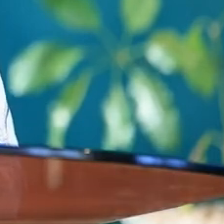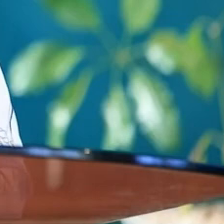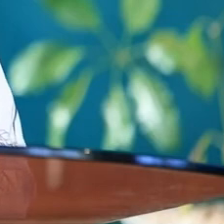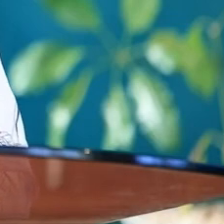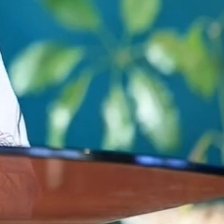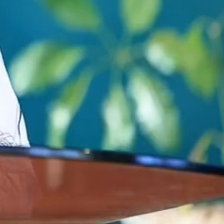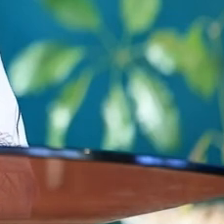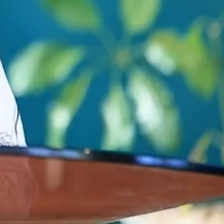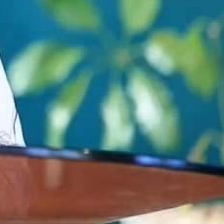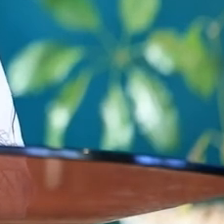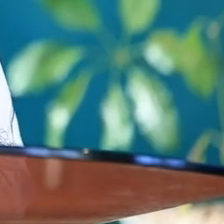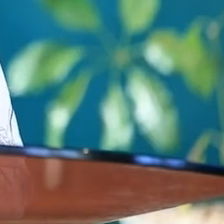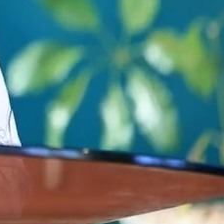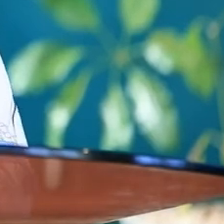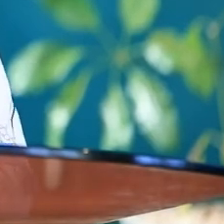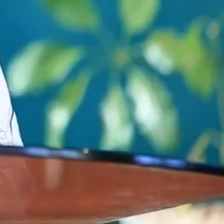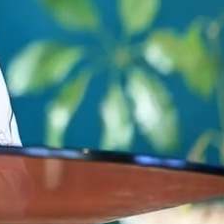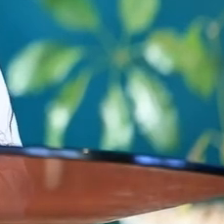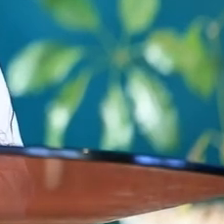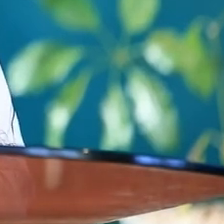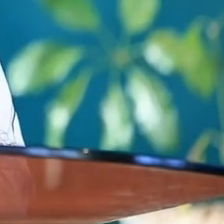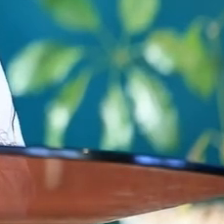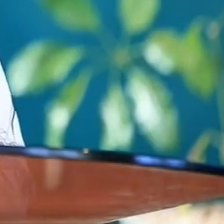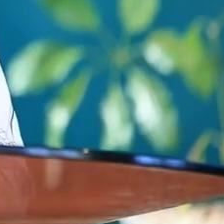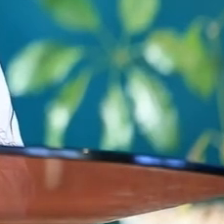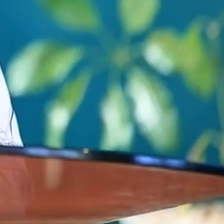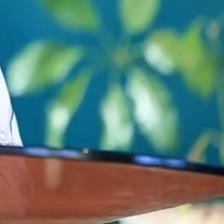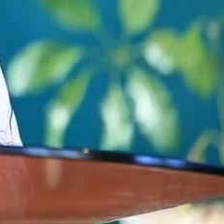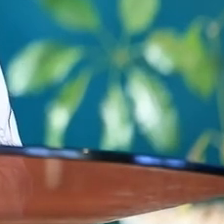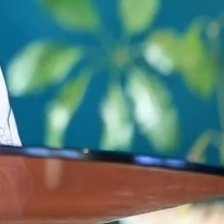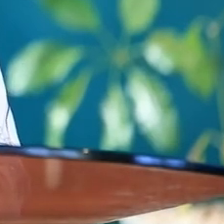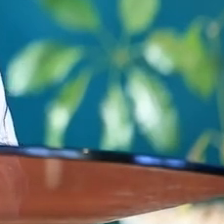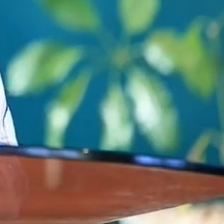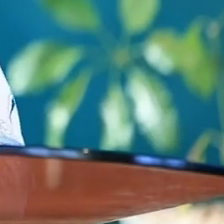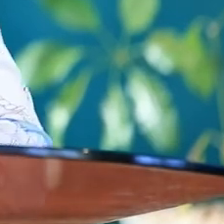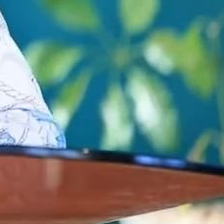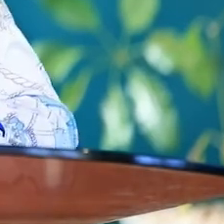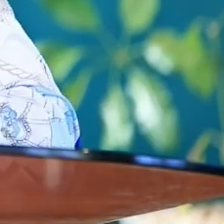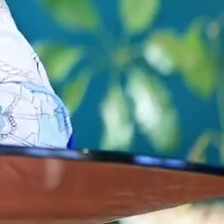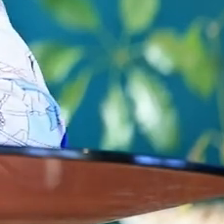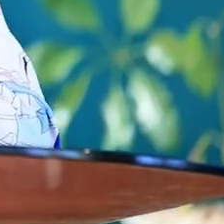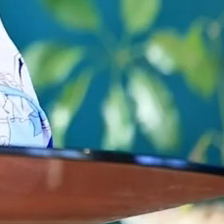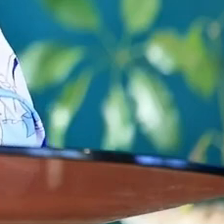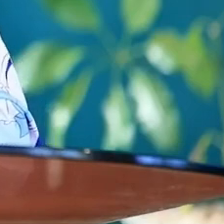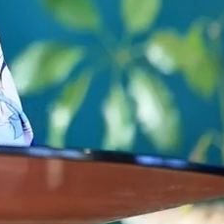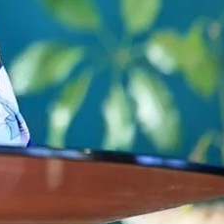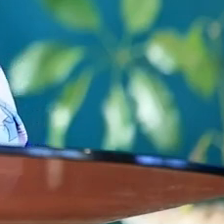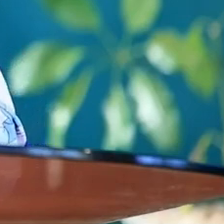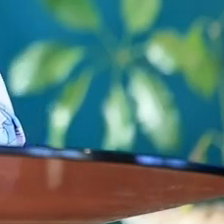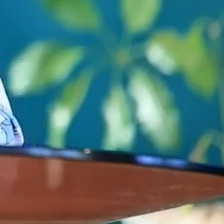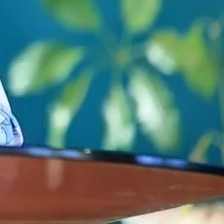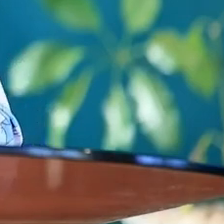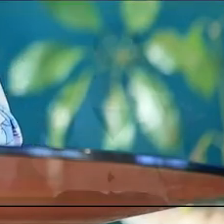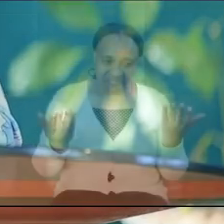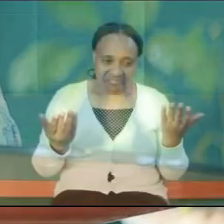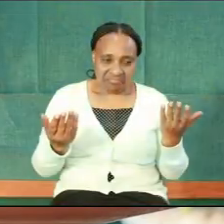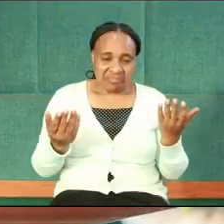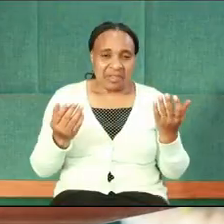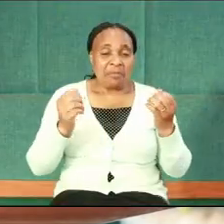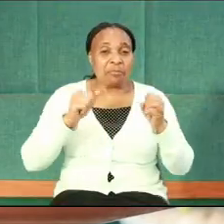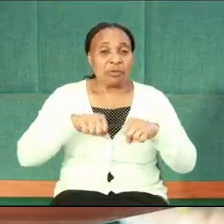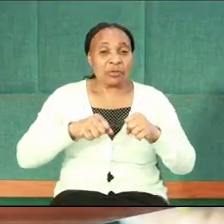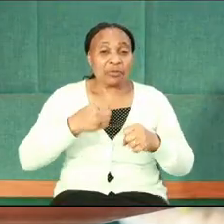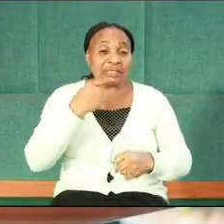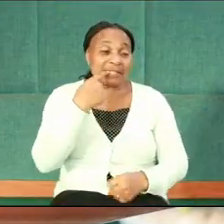bring more. Why? Because it is beyond your control. The only way that you can be saved, and even when we rehabilitate them, we